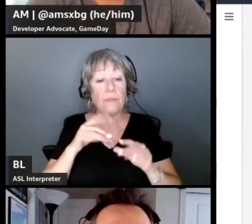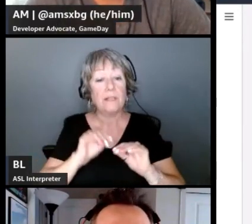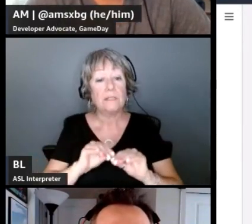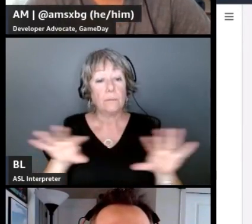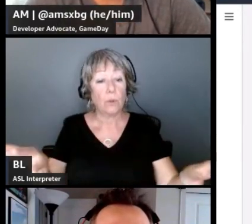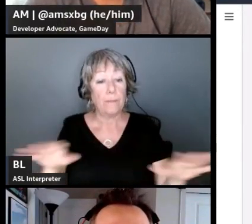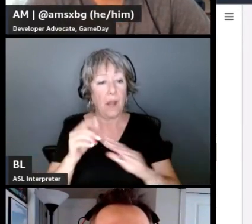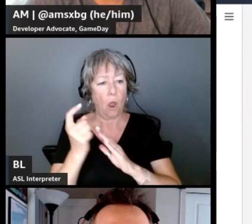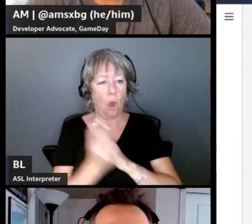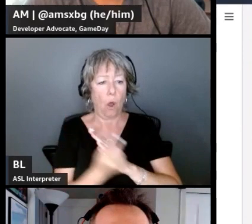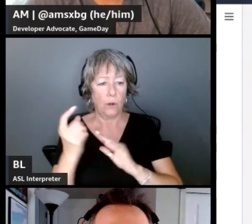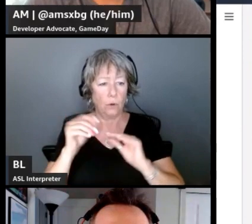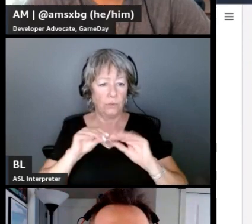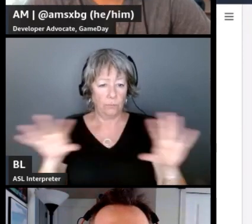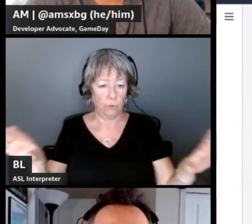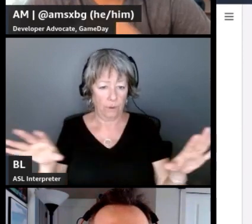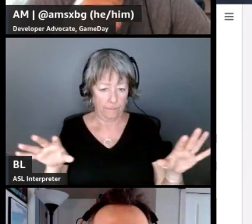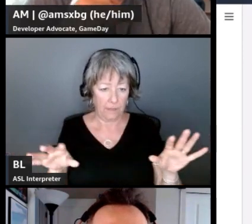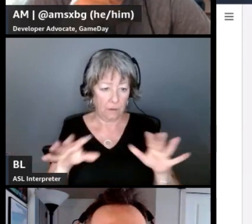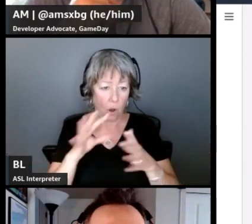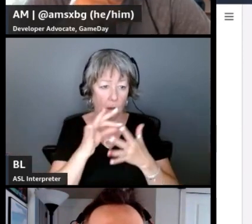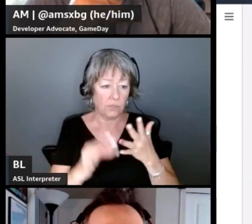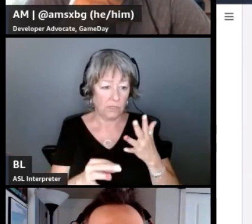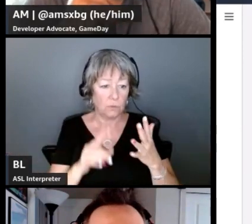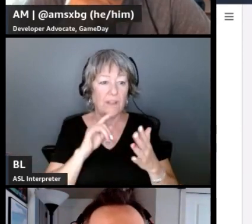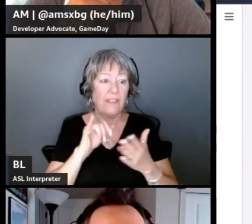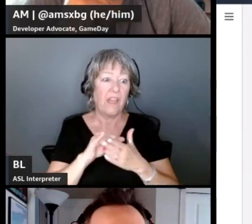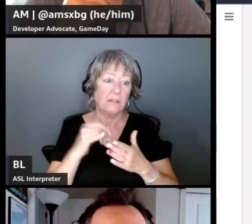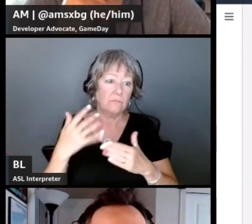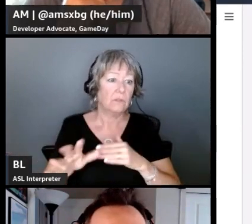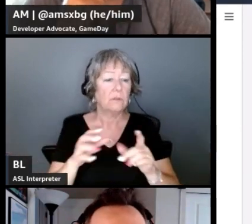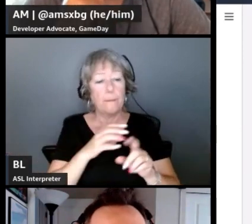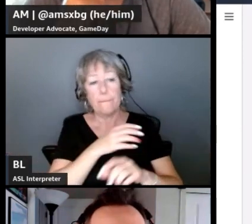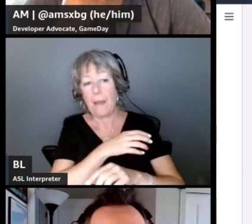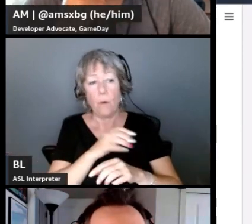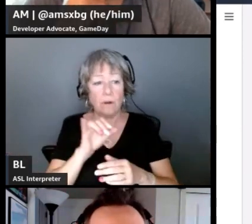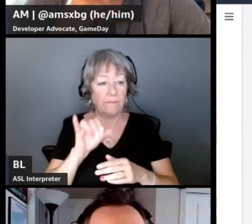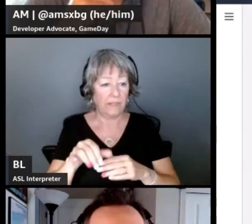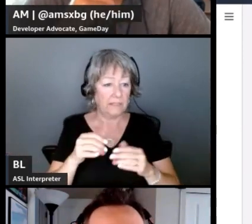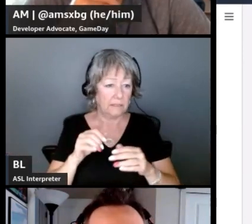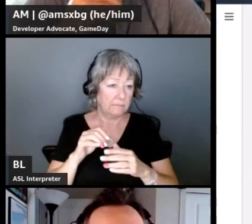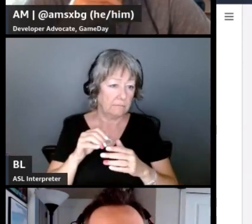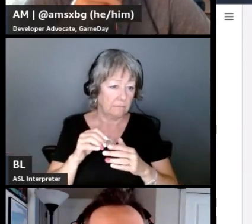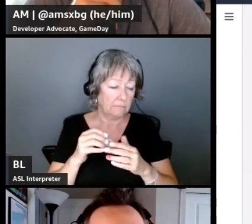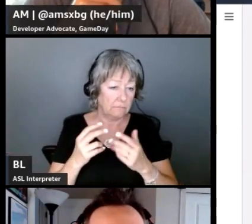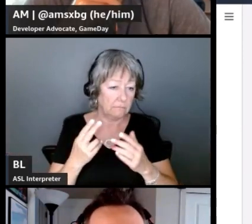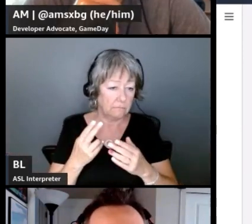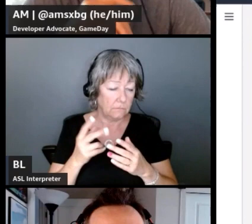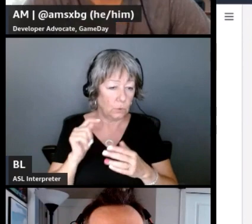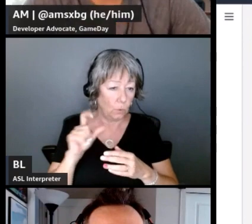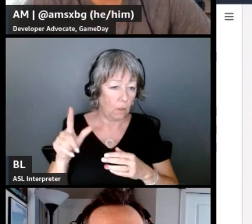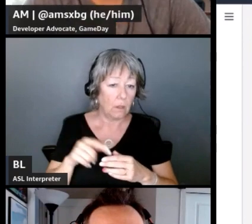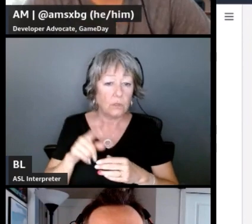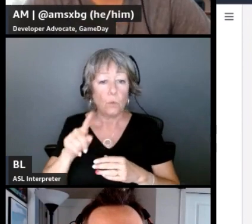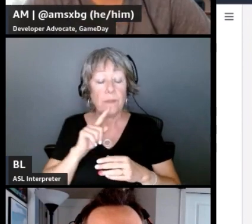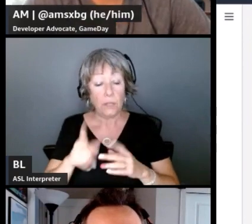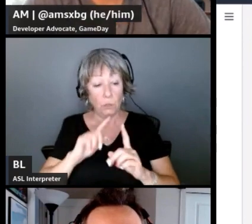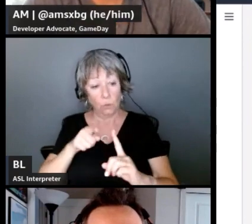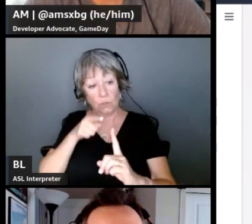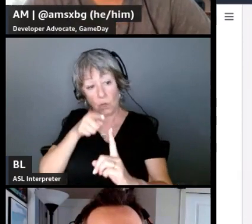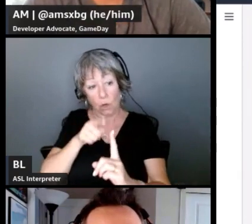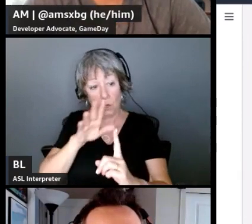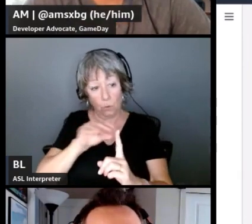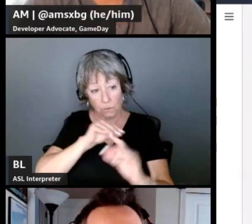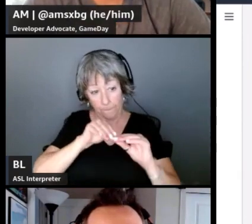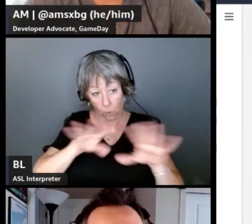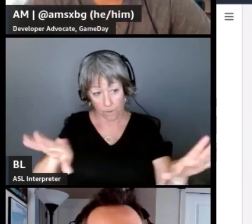this is one of the biggest power of the service managed StackSet, right? So as service managed StackSet, you're not only targeting your deployment to an organization unit,